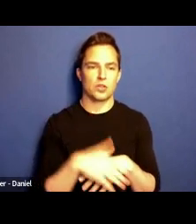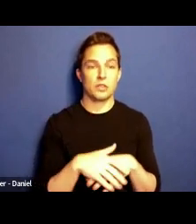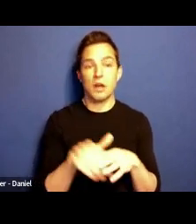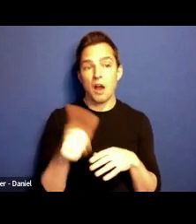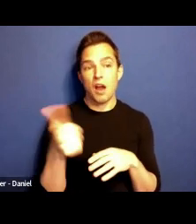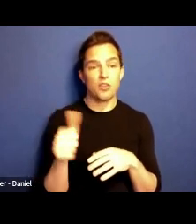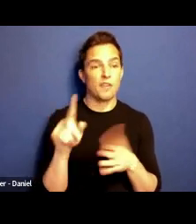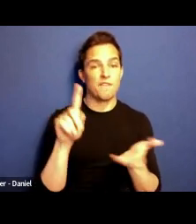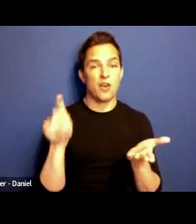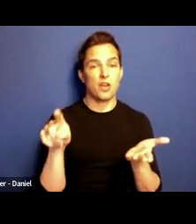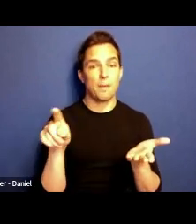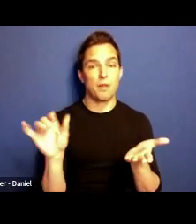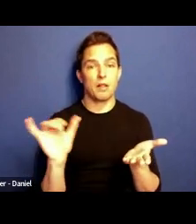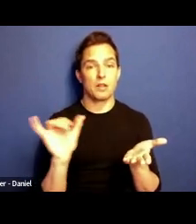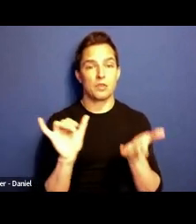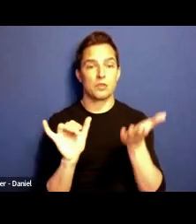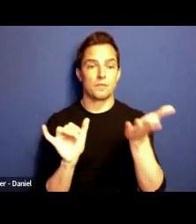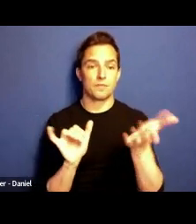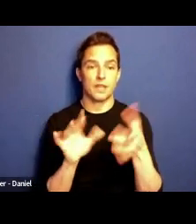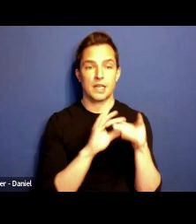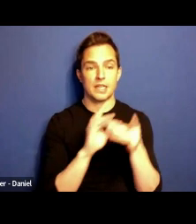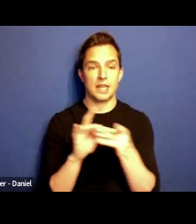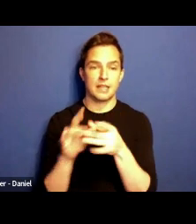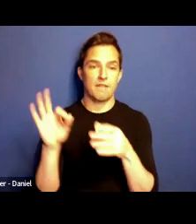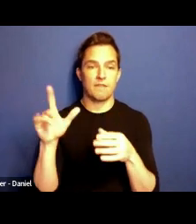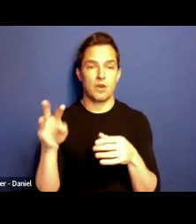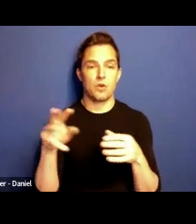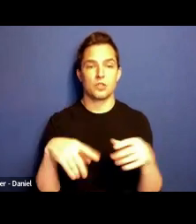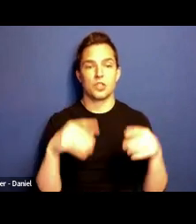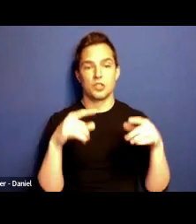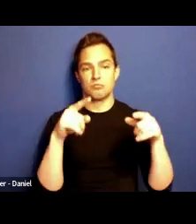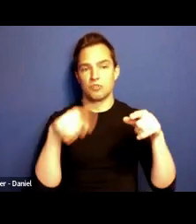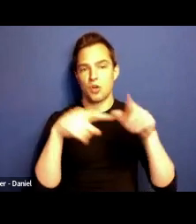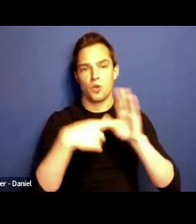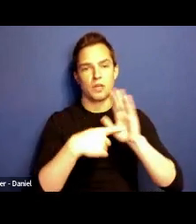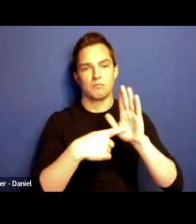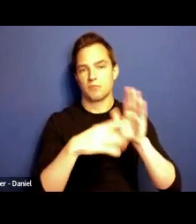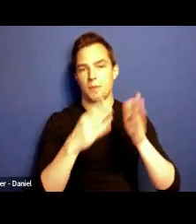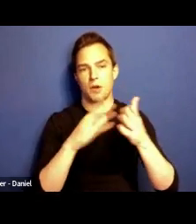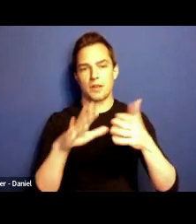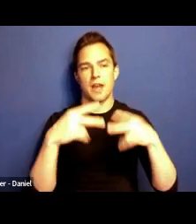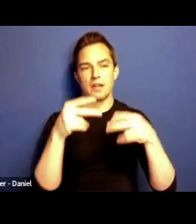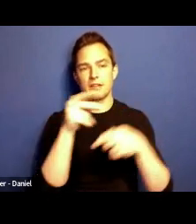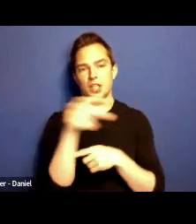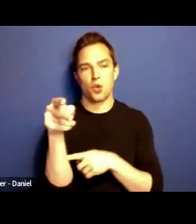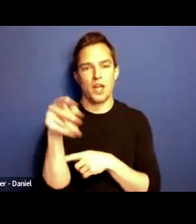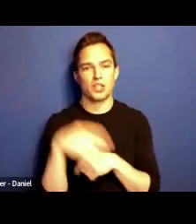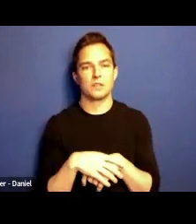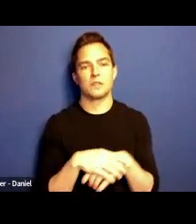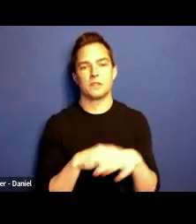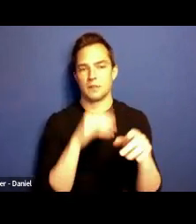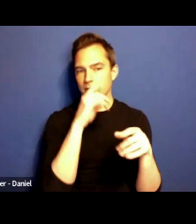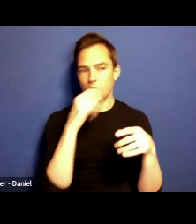variables here that are connected to that flow, just showing us that they are part of the equation, where we're calculating the number of incident acute